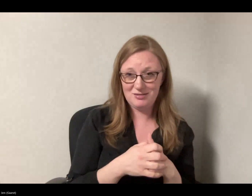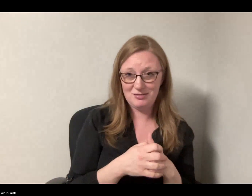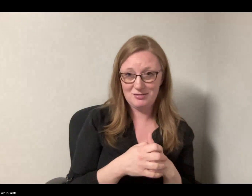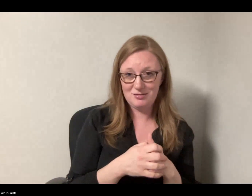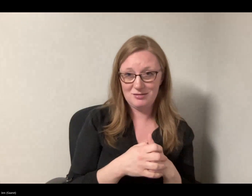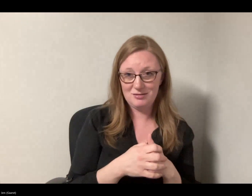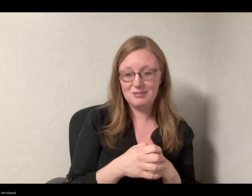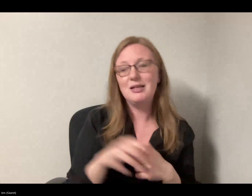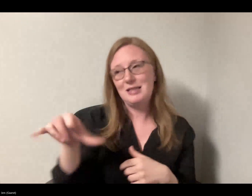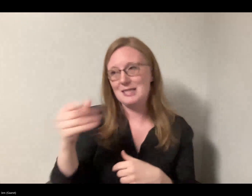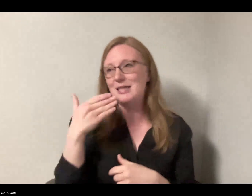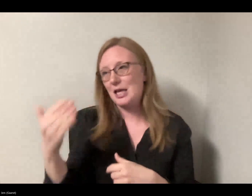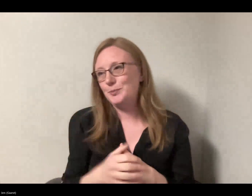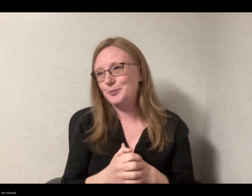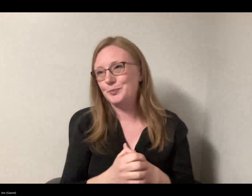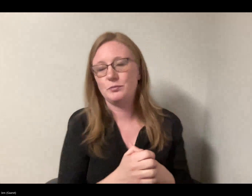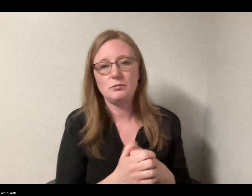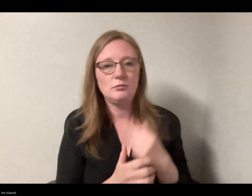Does, thanks.